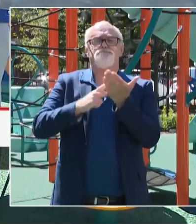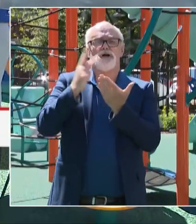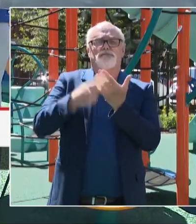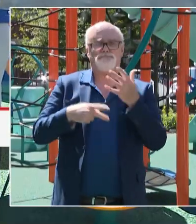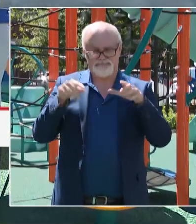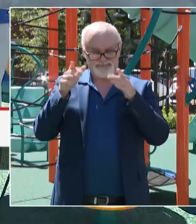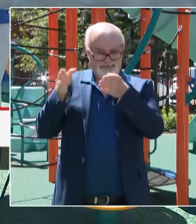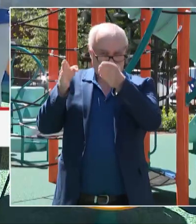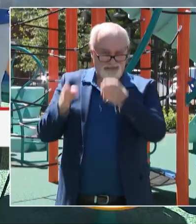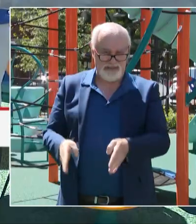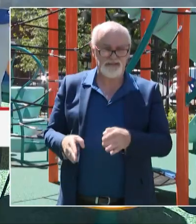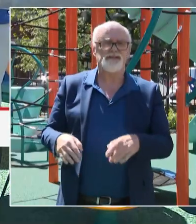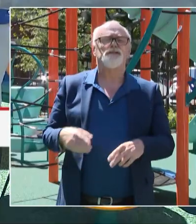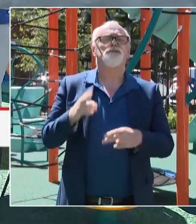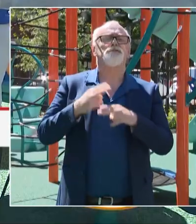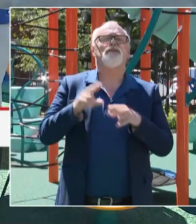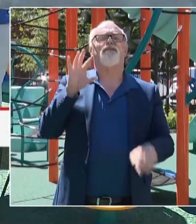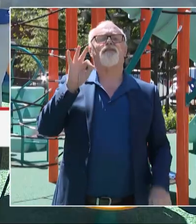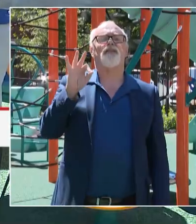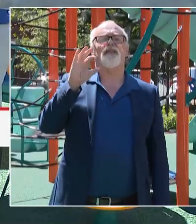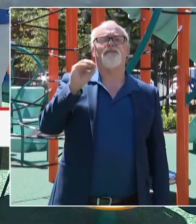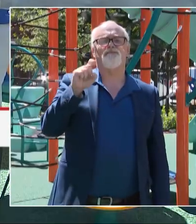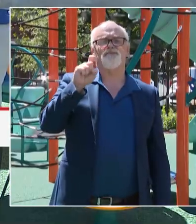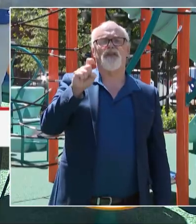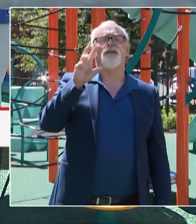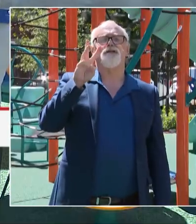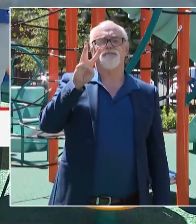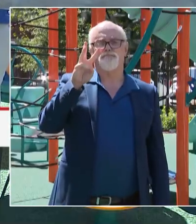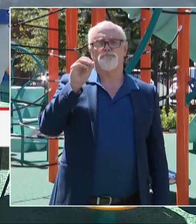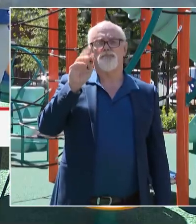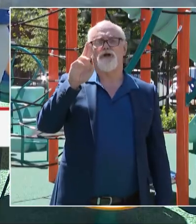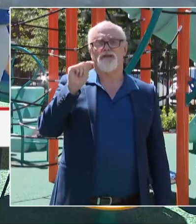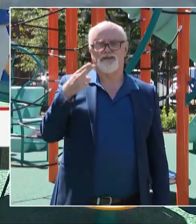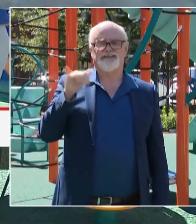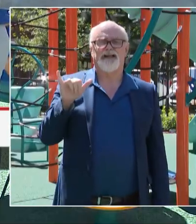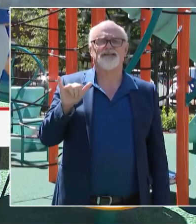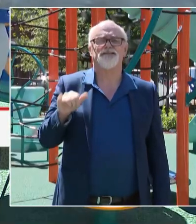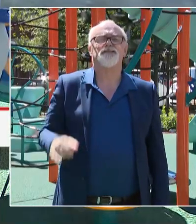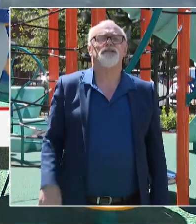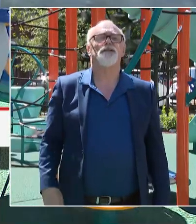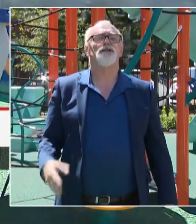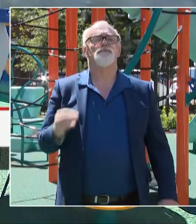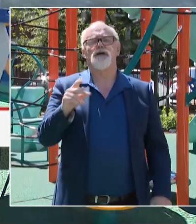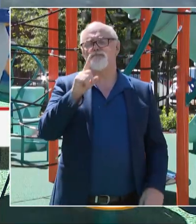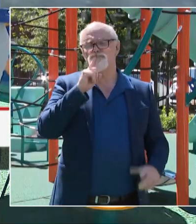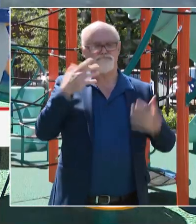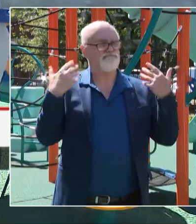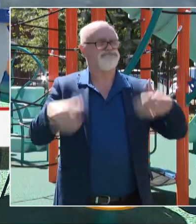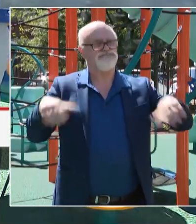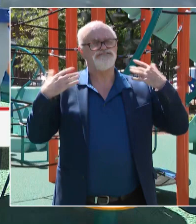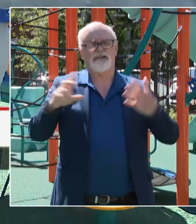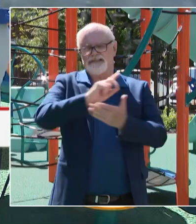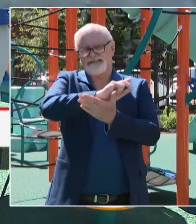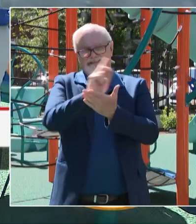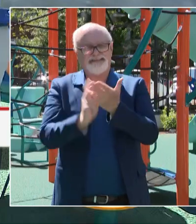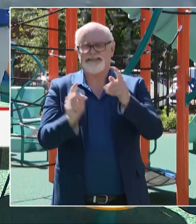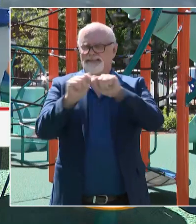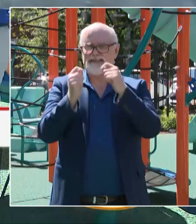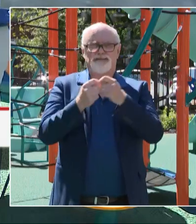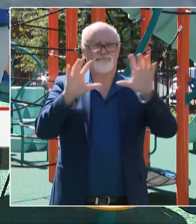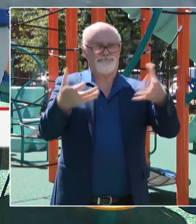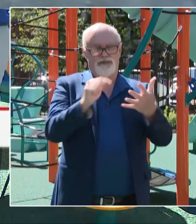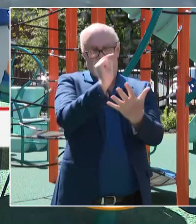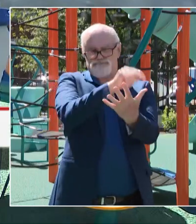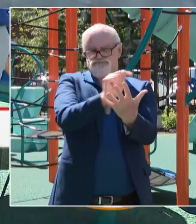and Crystal West, our DGS project managers. And as you've heard, we have a very thoughtful design that incorporates the rich history